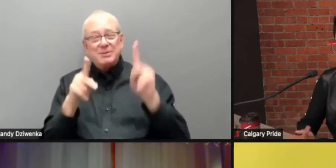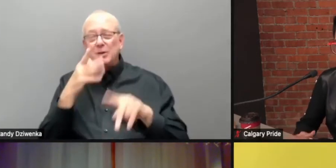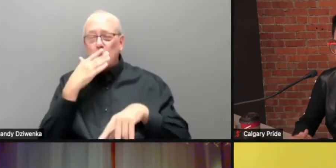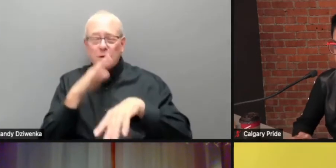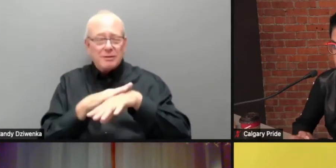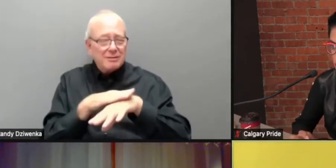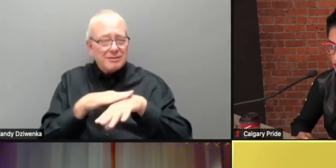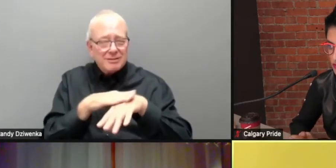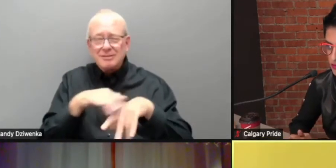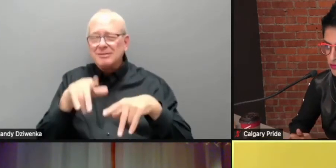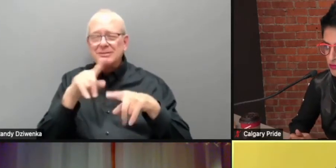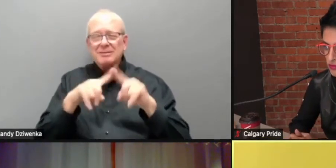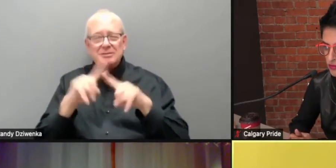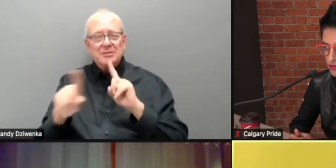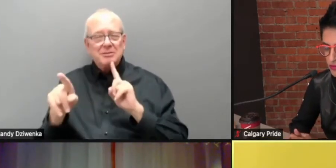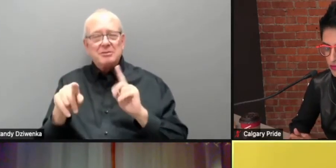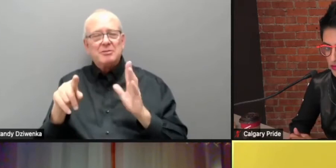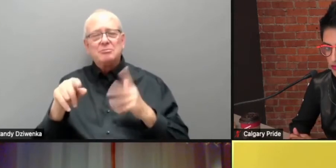See, I think